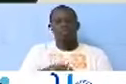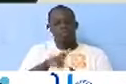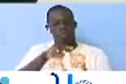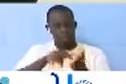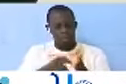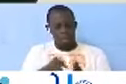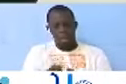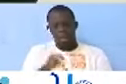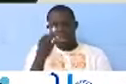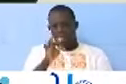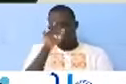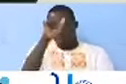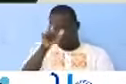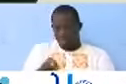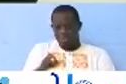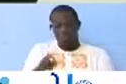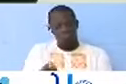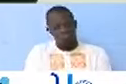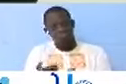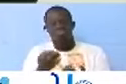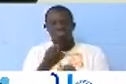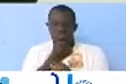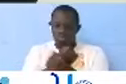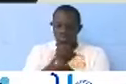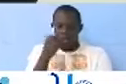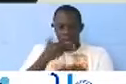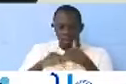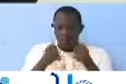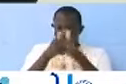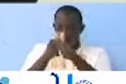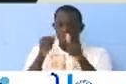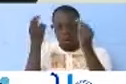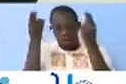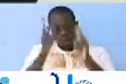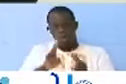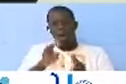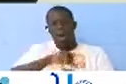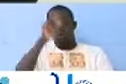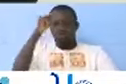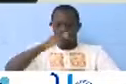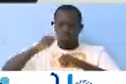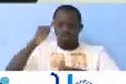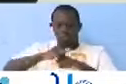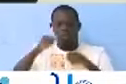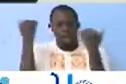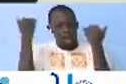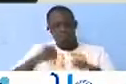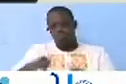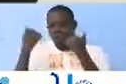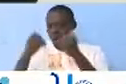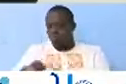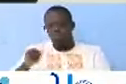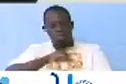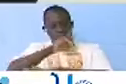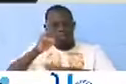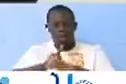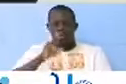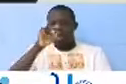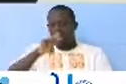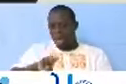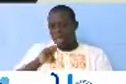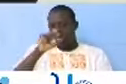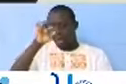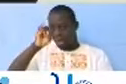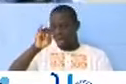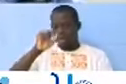detention as well as torture was commonplace at the NIA. We have already established and that. Njikira njine lako ye ntuanya ya ndile komantonu kabringe njininga njiningaro